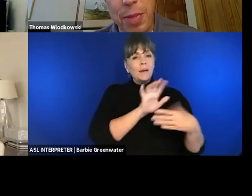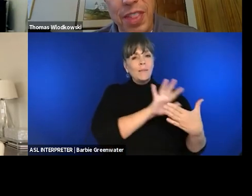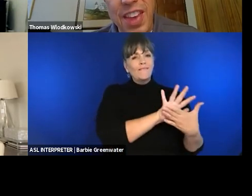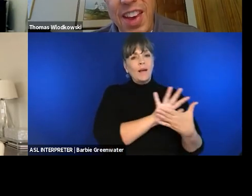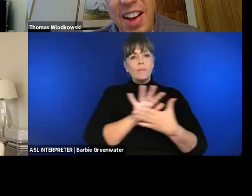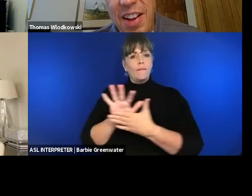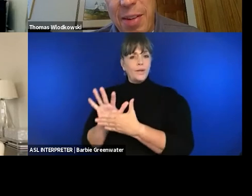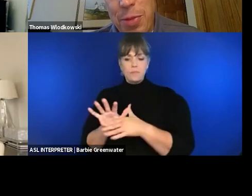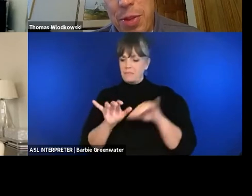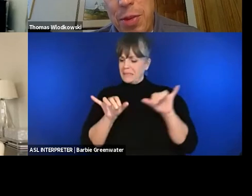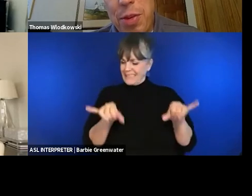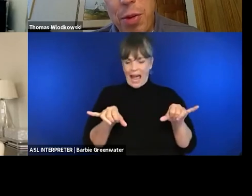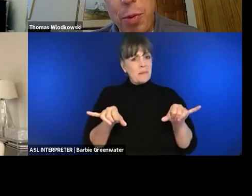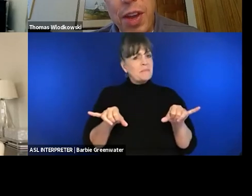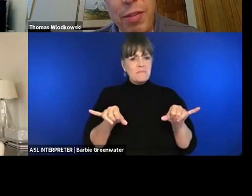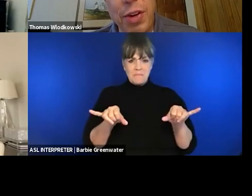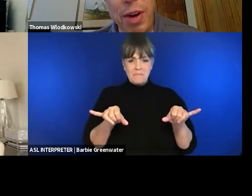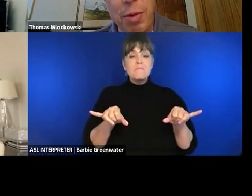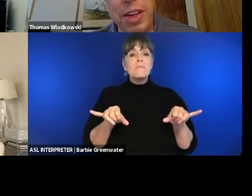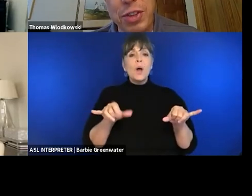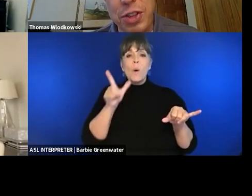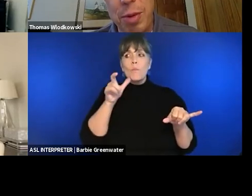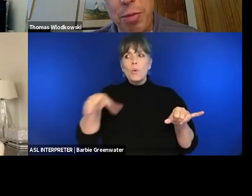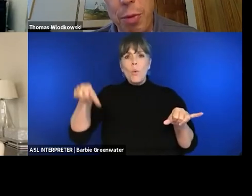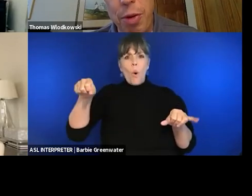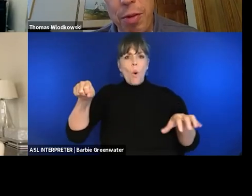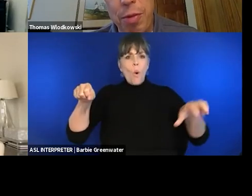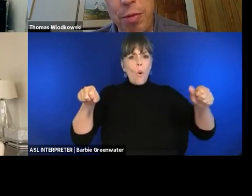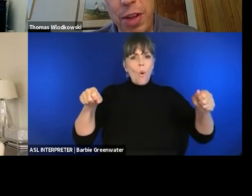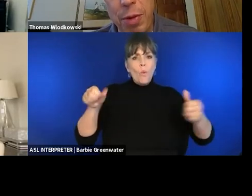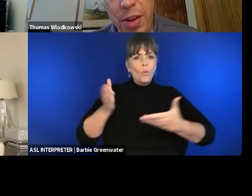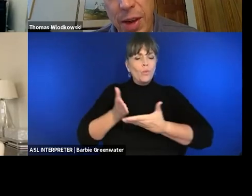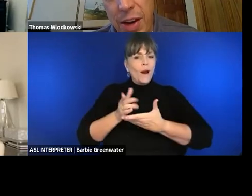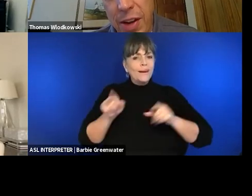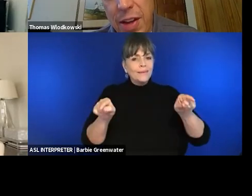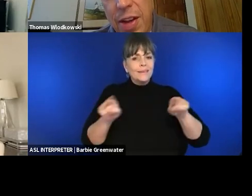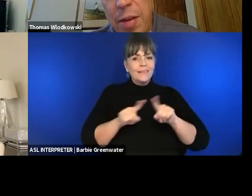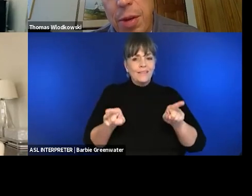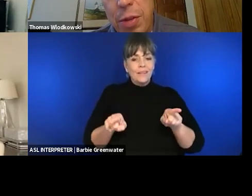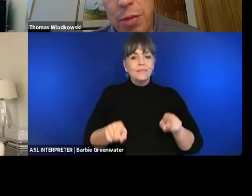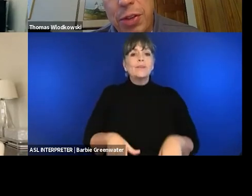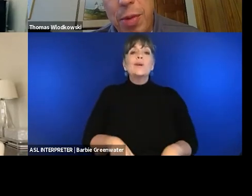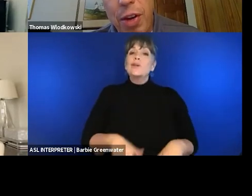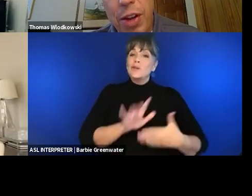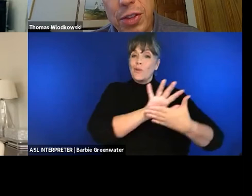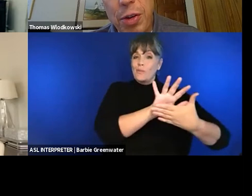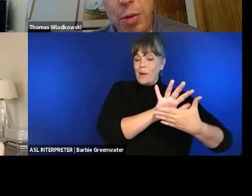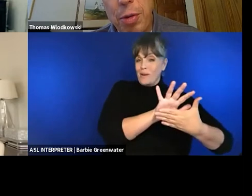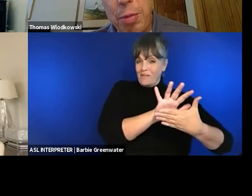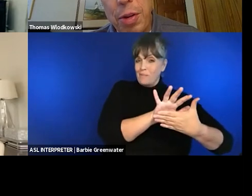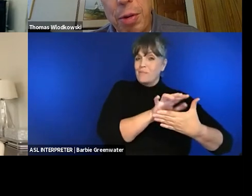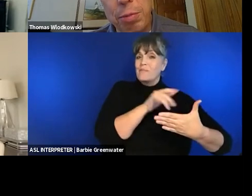film. You know, we have a direct relationship for video on demand, but Universal may